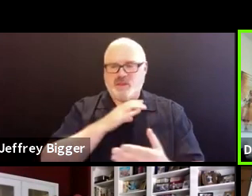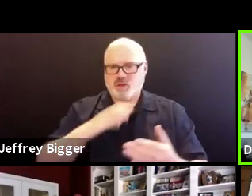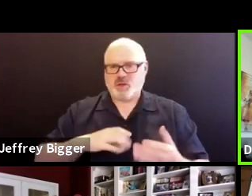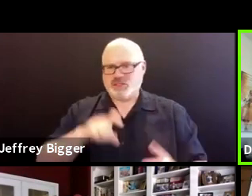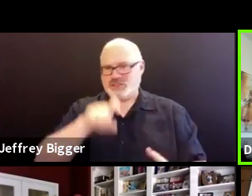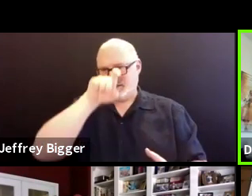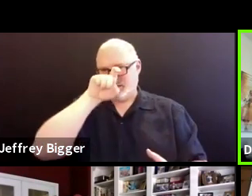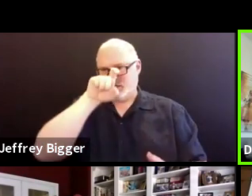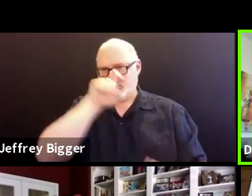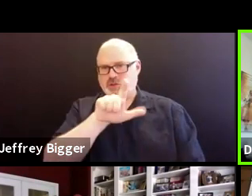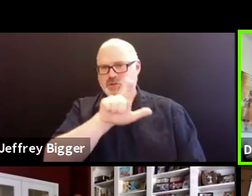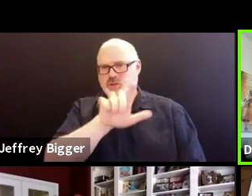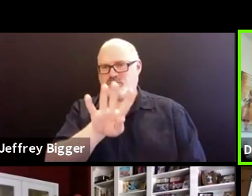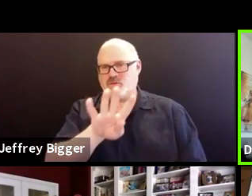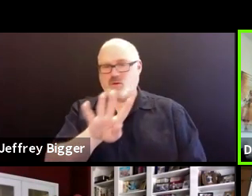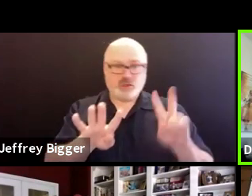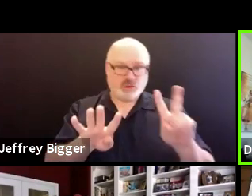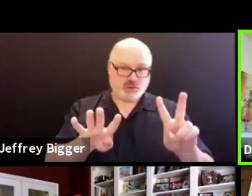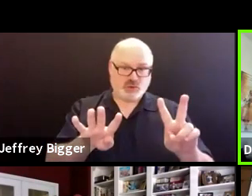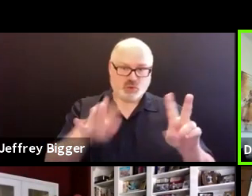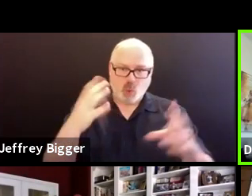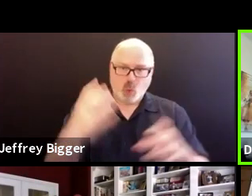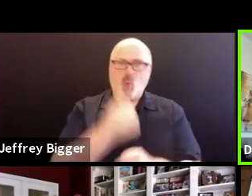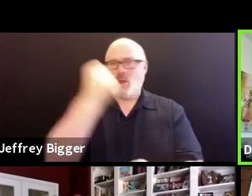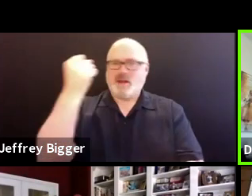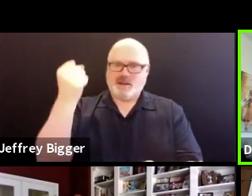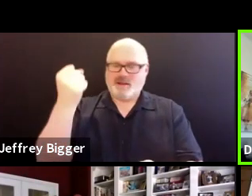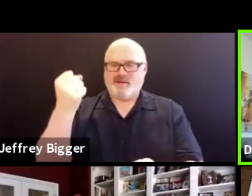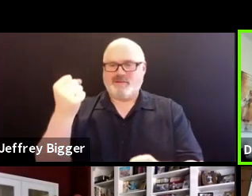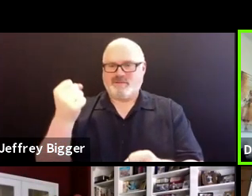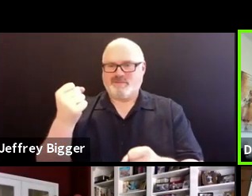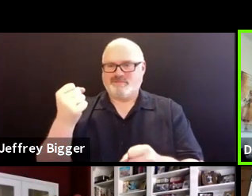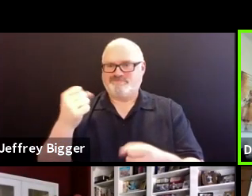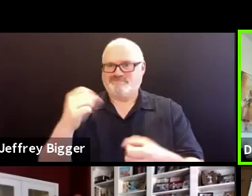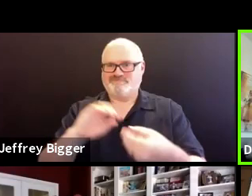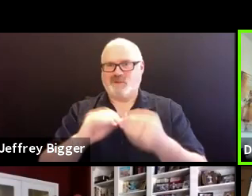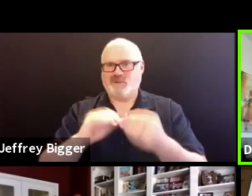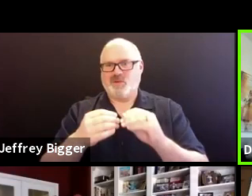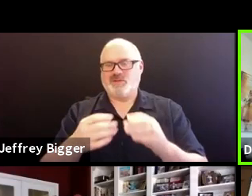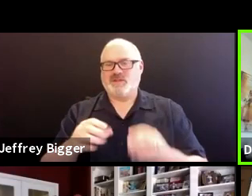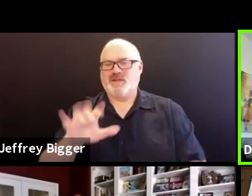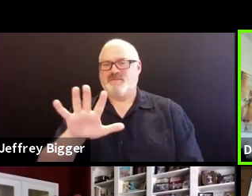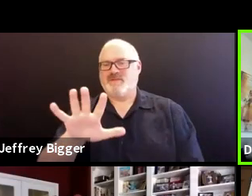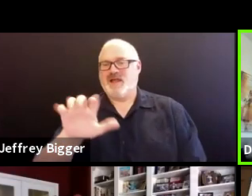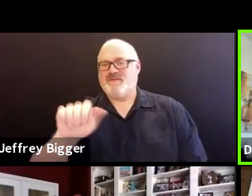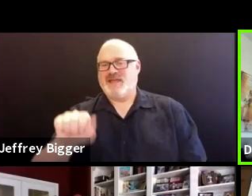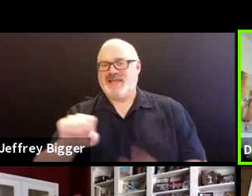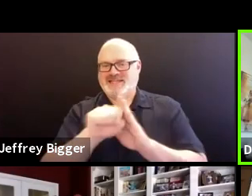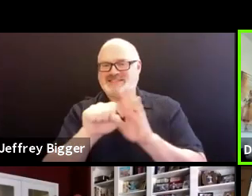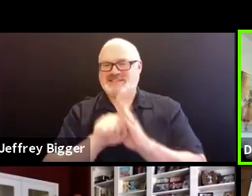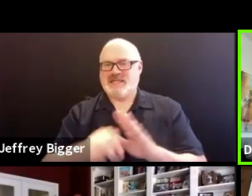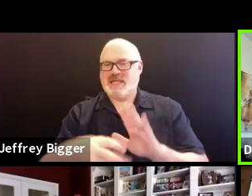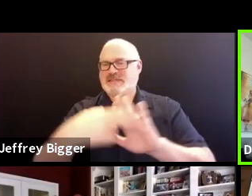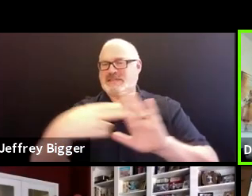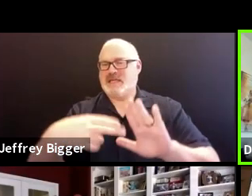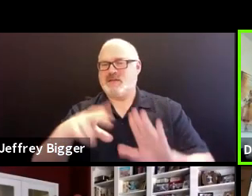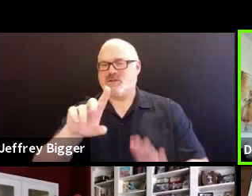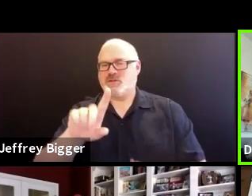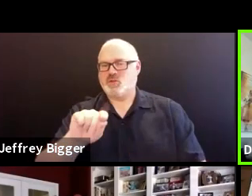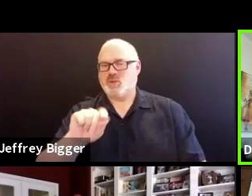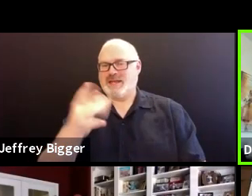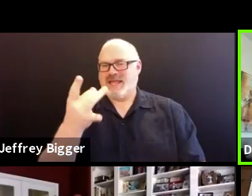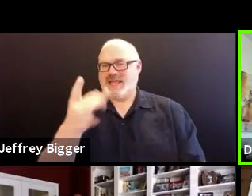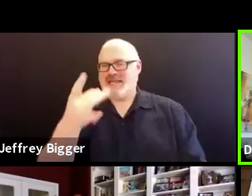a 24-2 winning record and the 5A state title in 2018, and